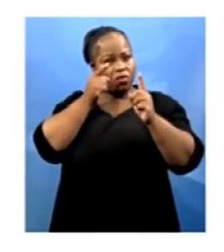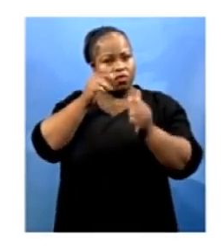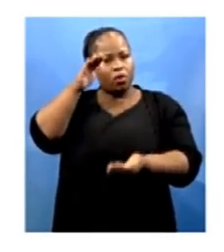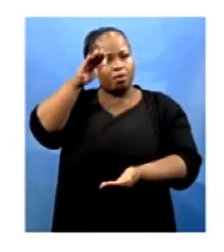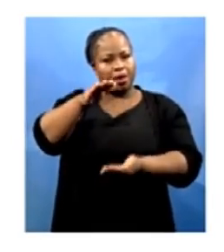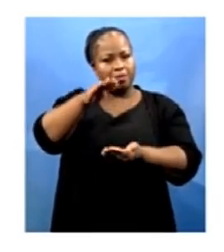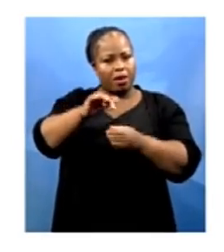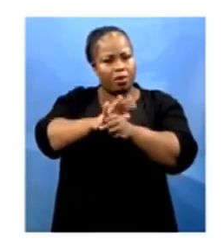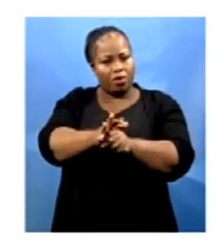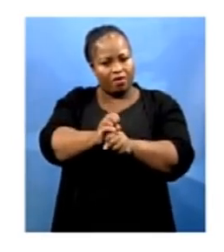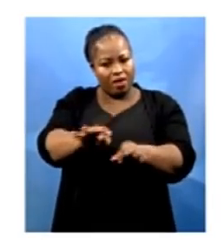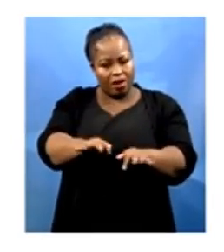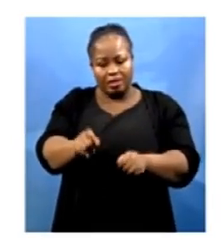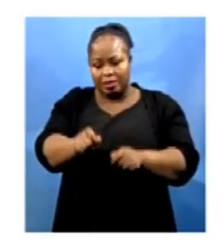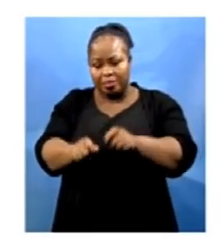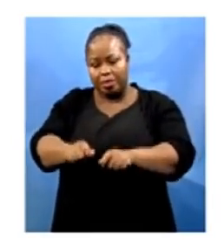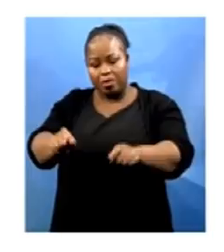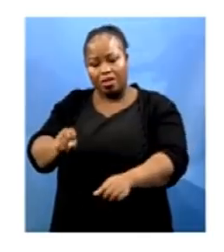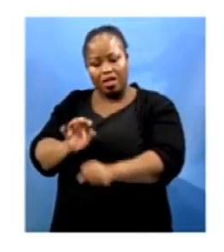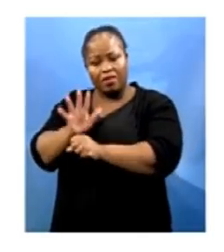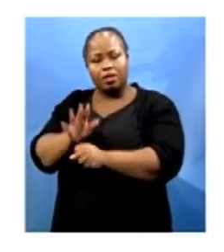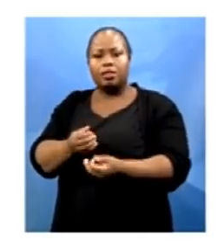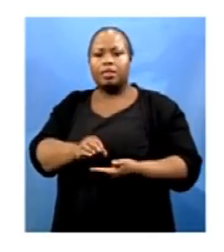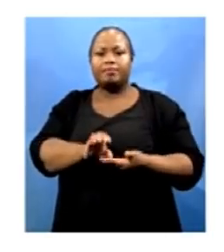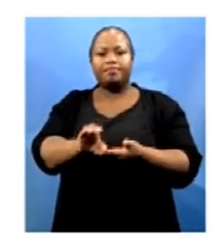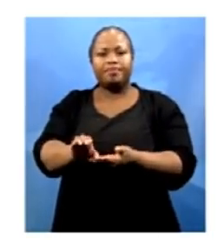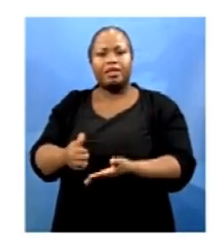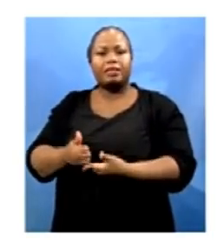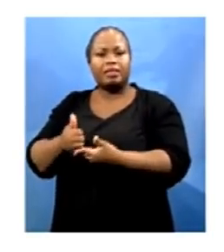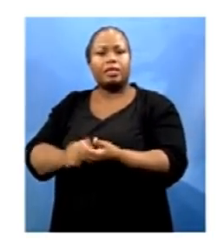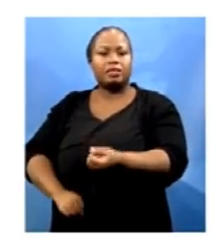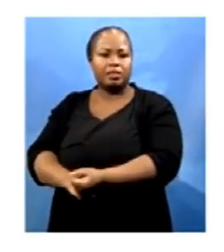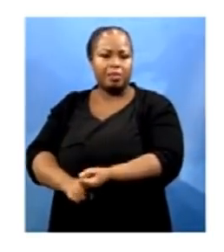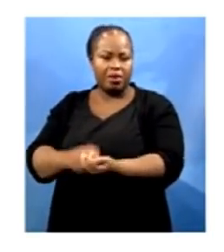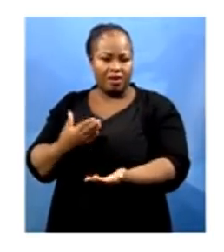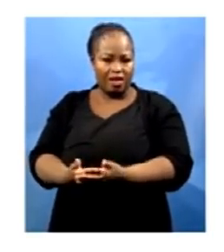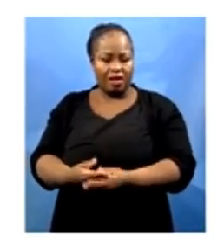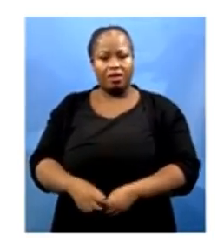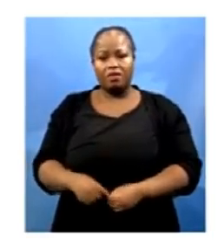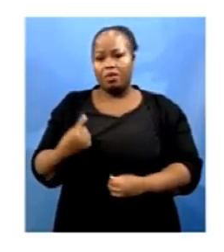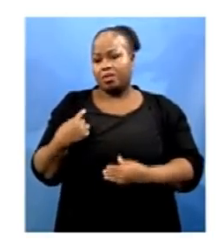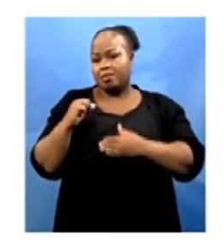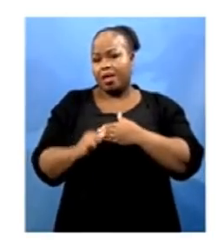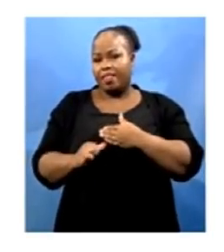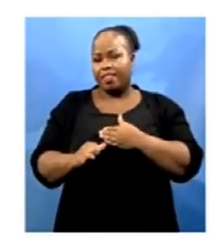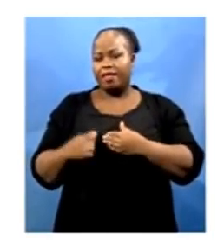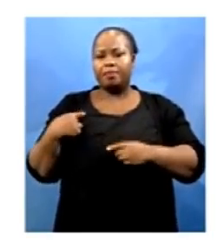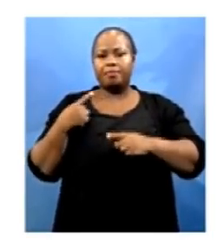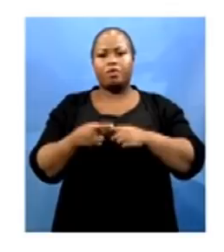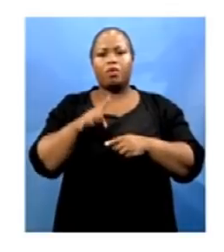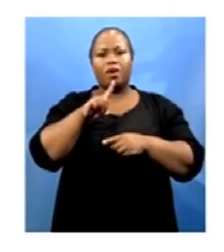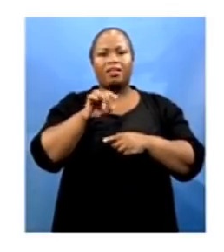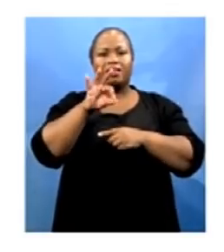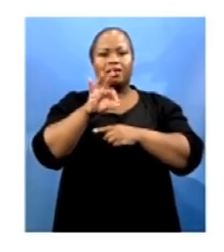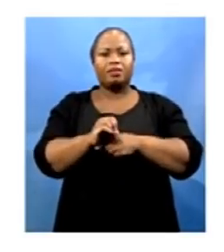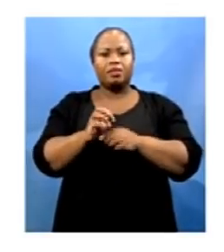The fund was launched a month ago with 150 million rand of seed capital donated by the state. It now stands at